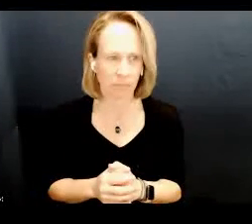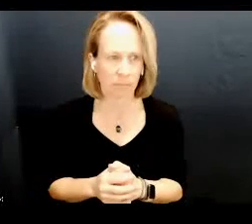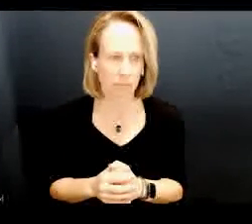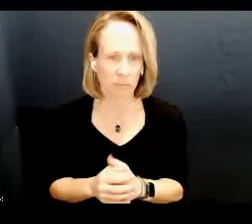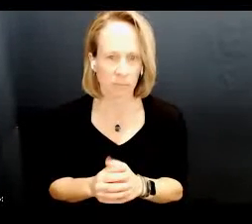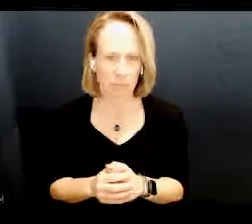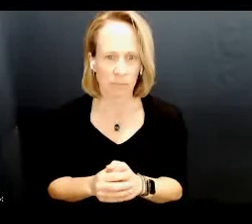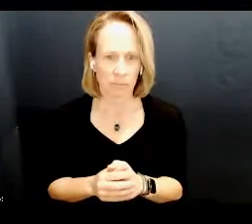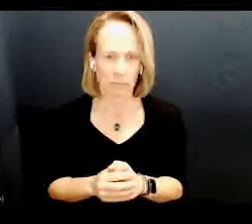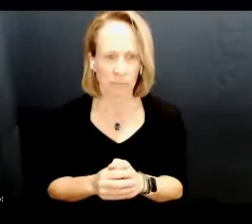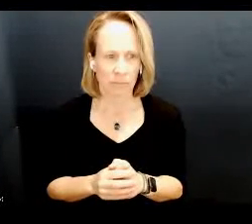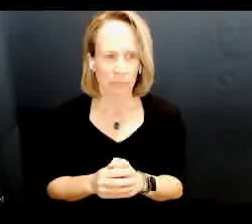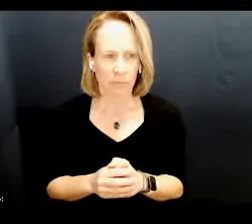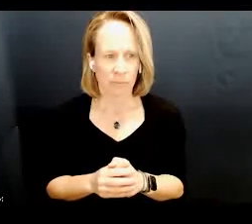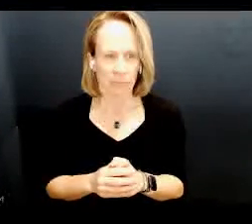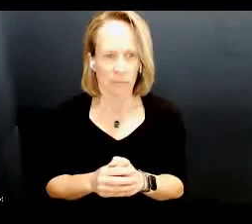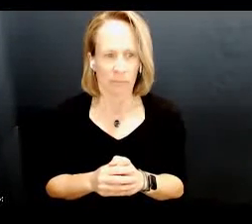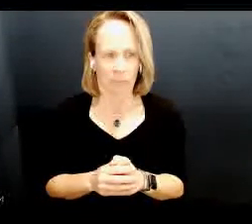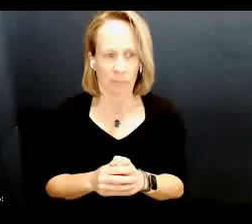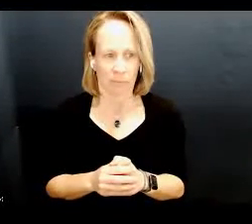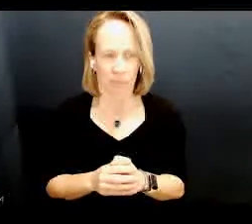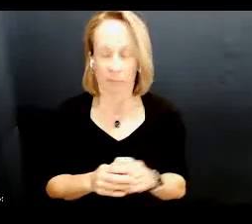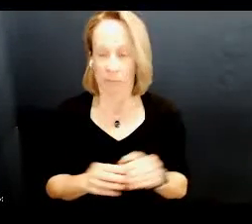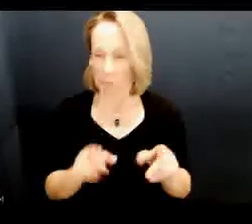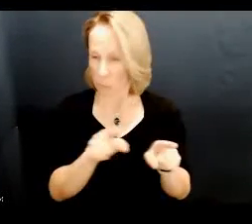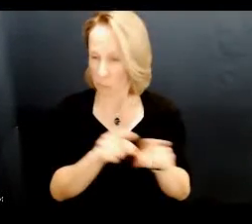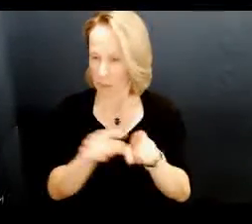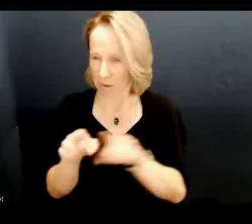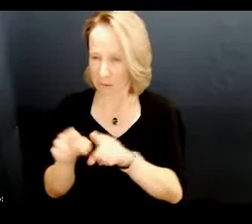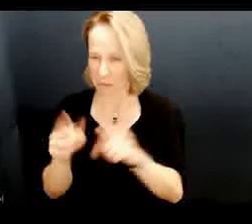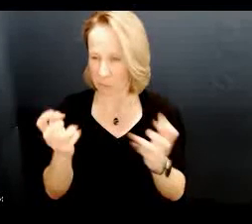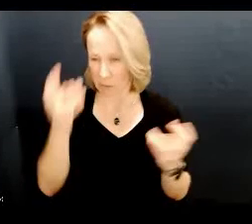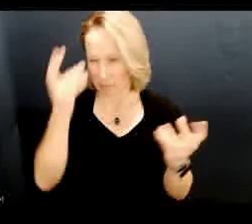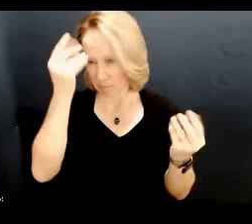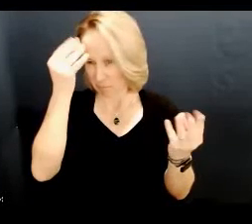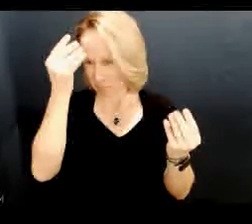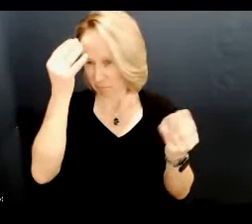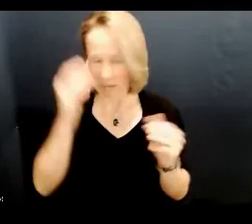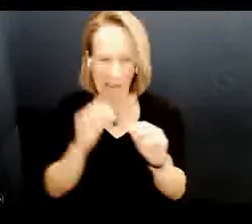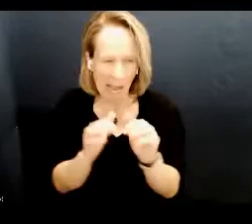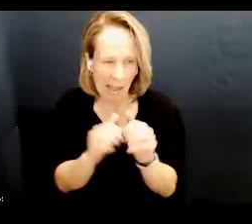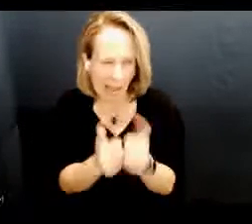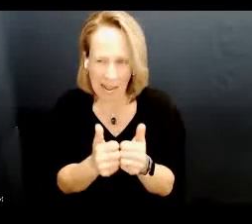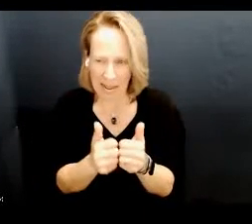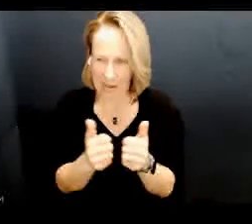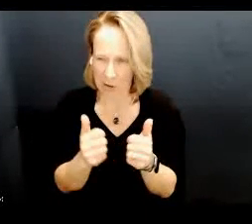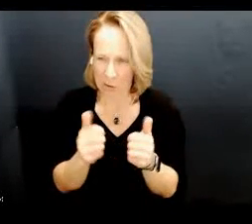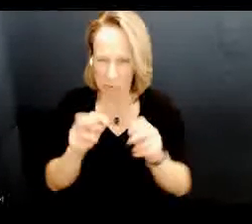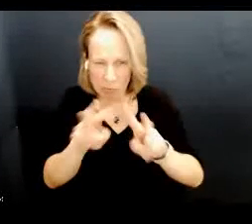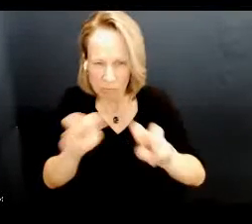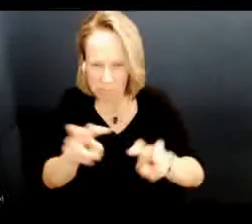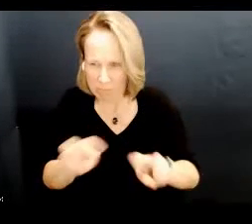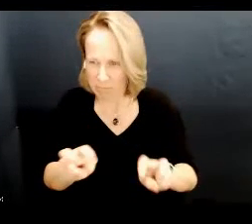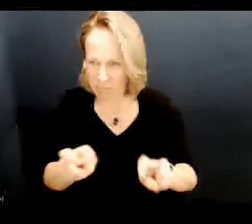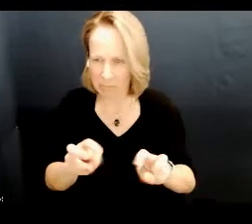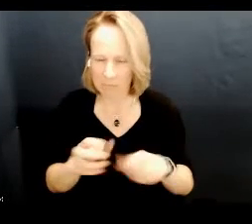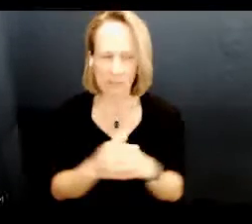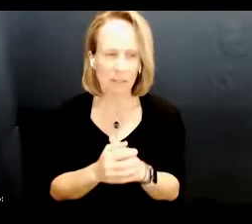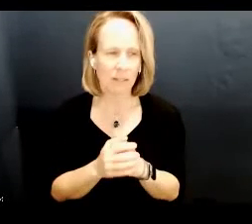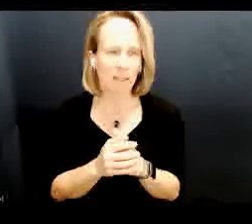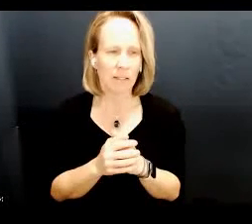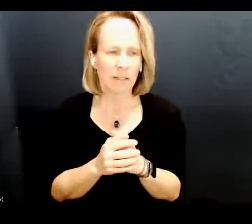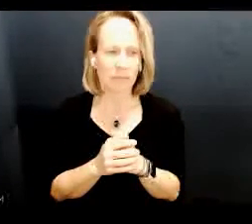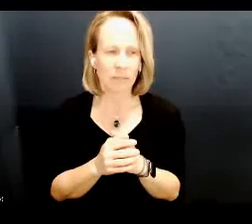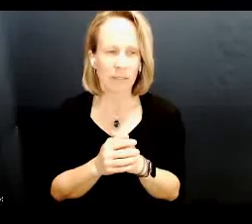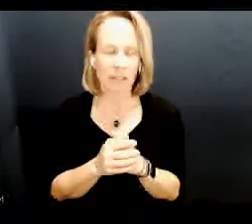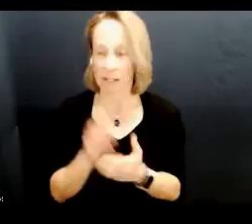We also want to think about how we're going to analyze the response when we're mapping, right? So some common frameworks